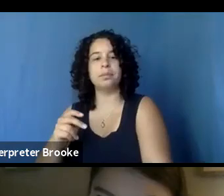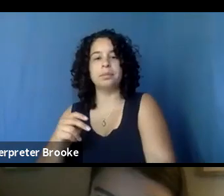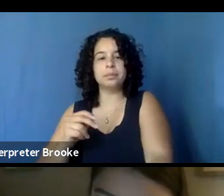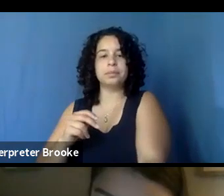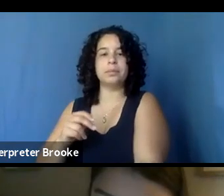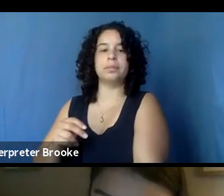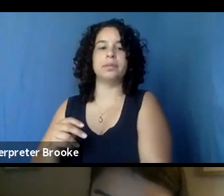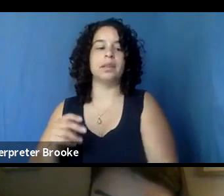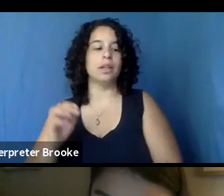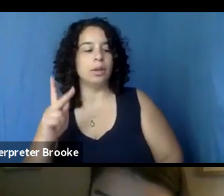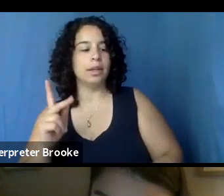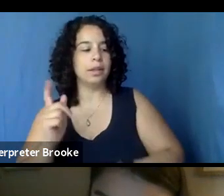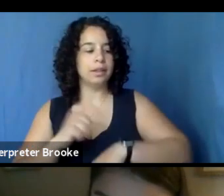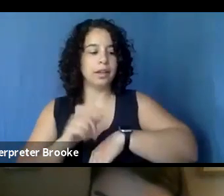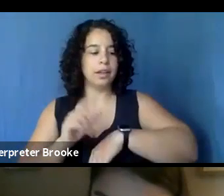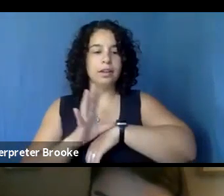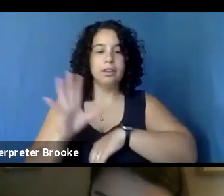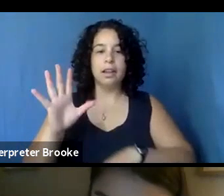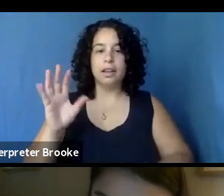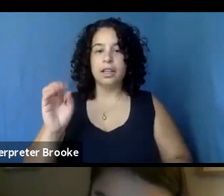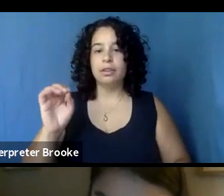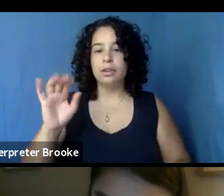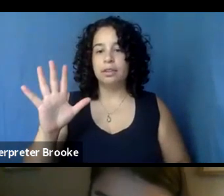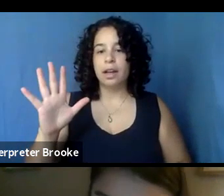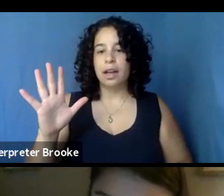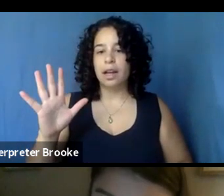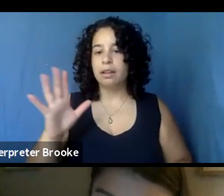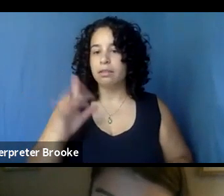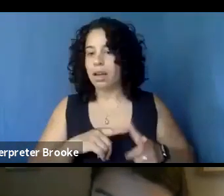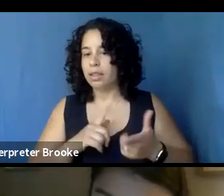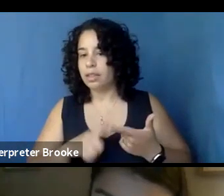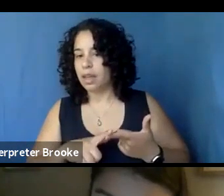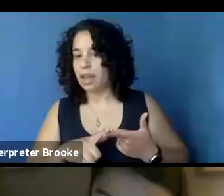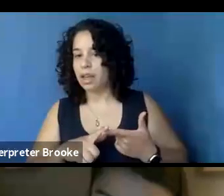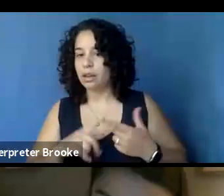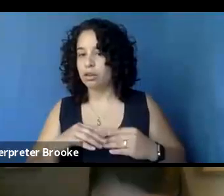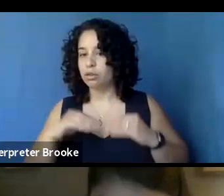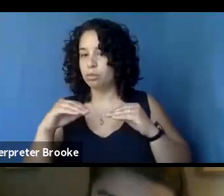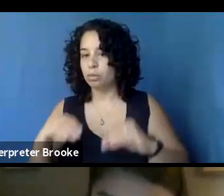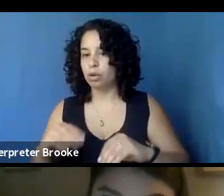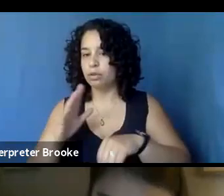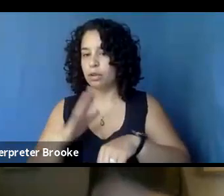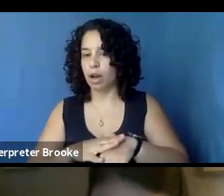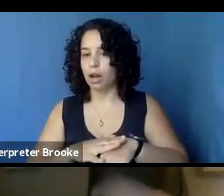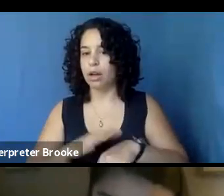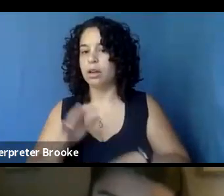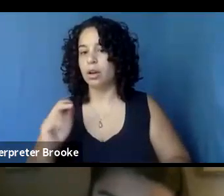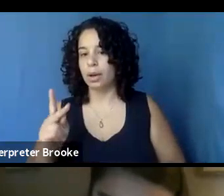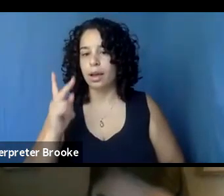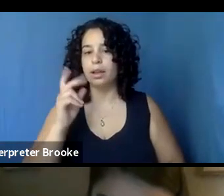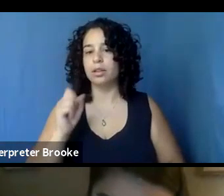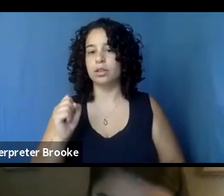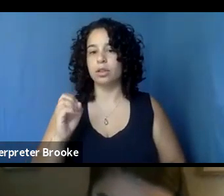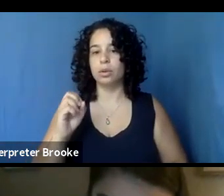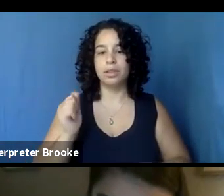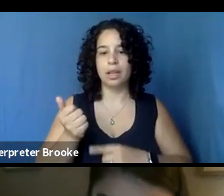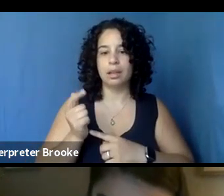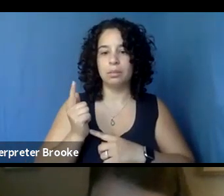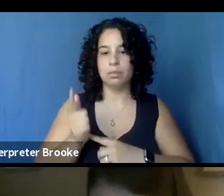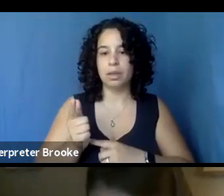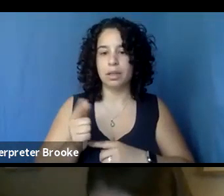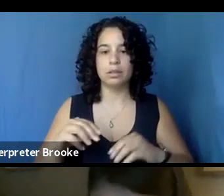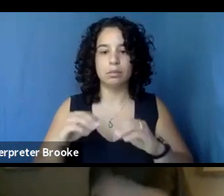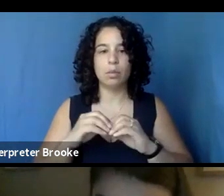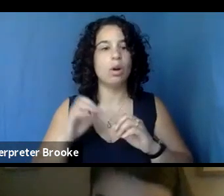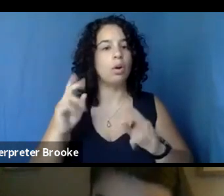Okay, 5:05 and then move. Oh, okay, so that would be 9:05 and then move on. Okay, so that, according to my clock,